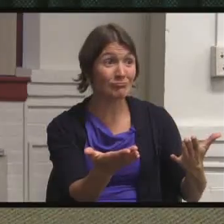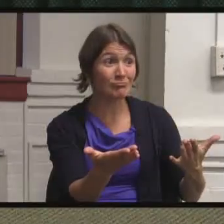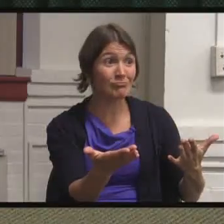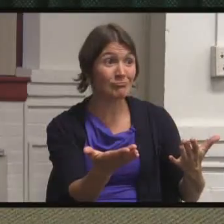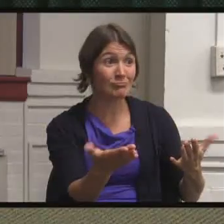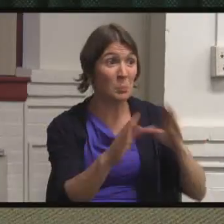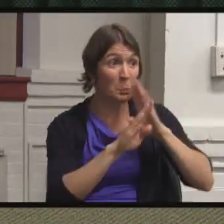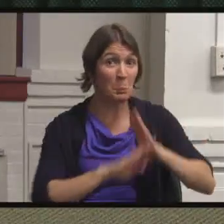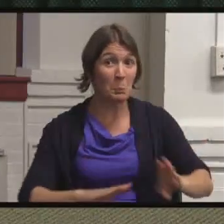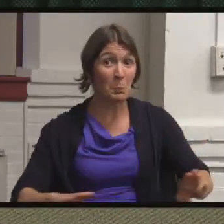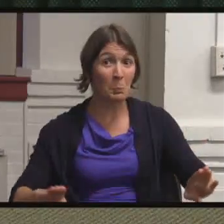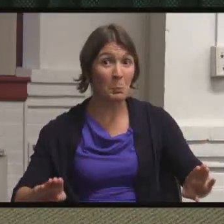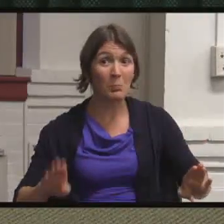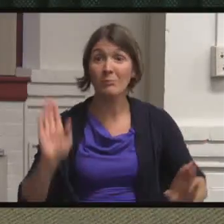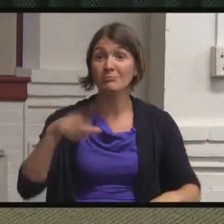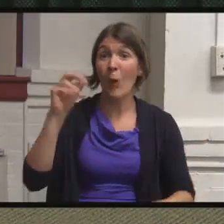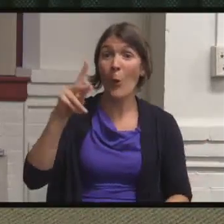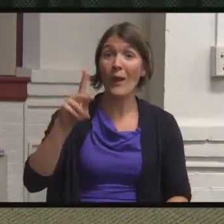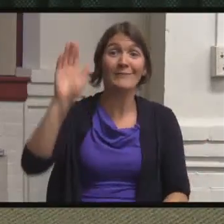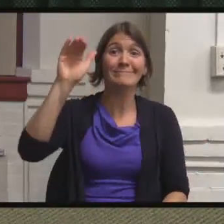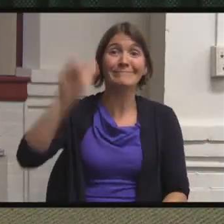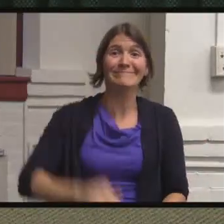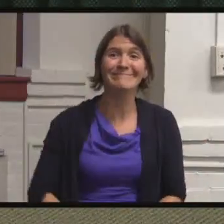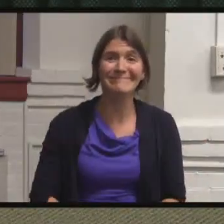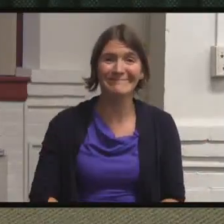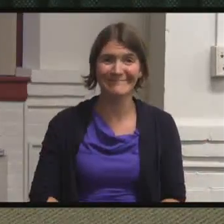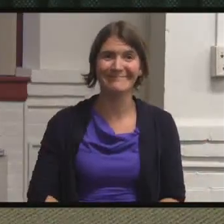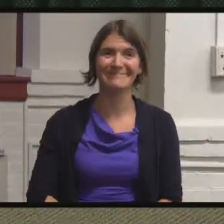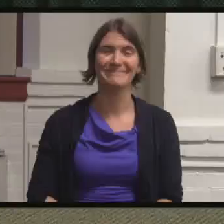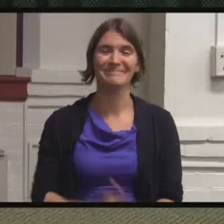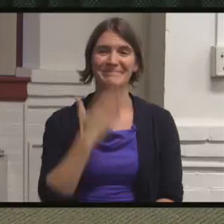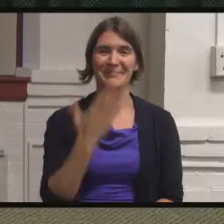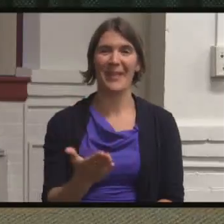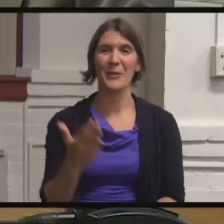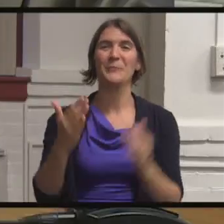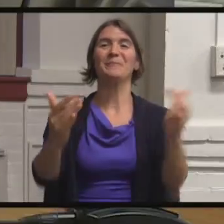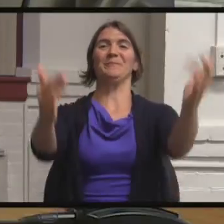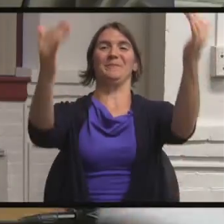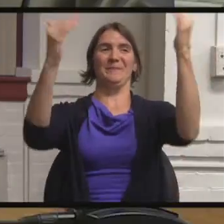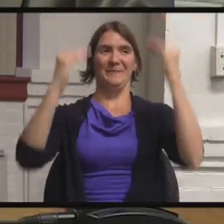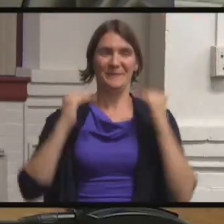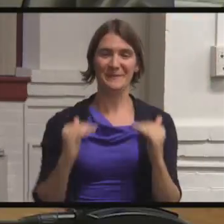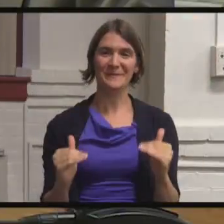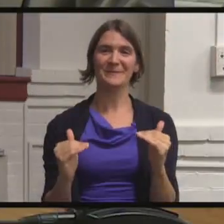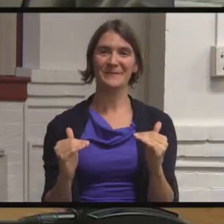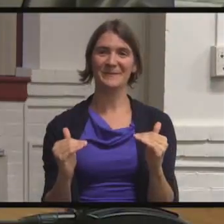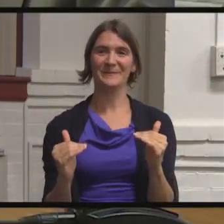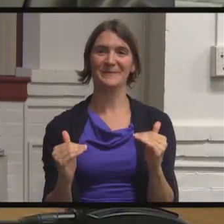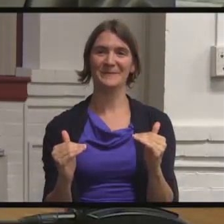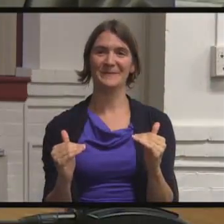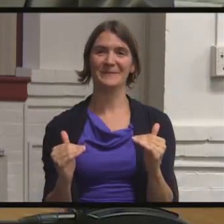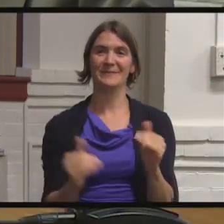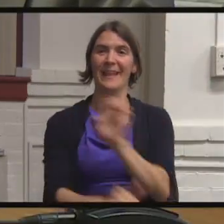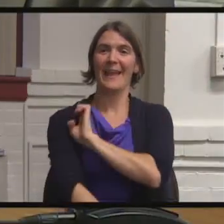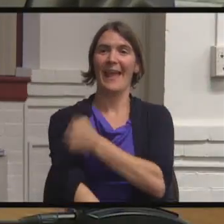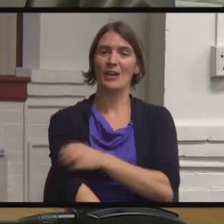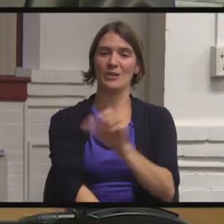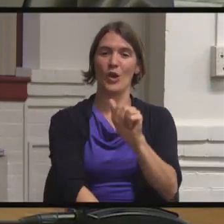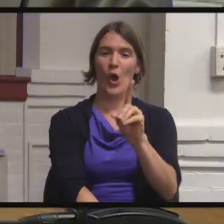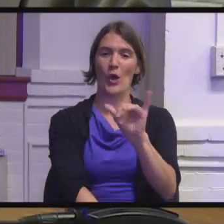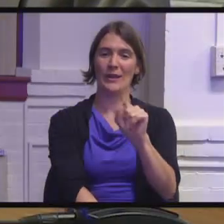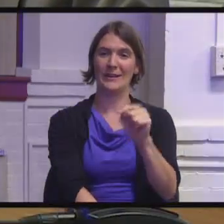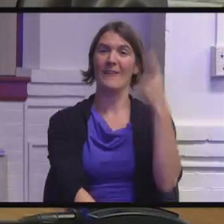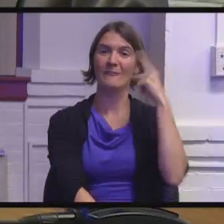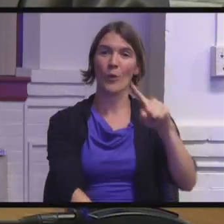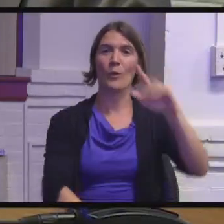matter? I guess not. Okay, thank you. Thank you. You're welcome. Next matter on the agenda is energy audits for